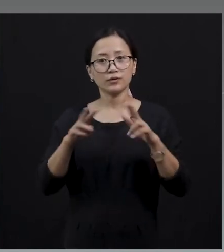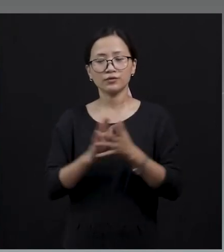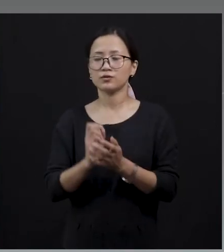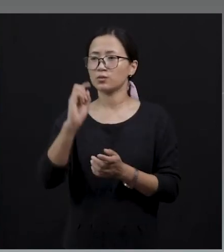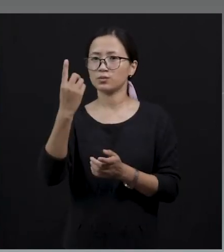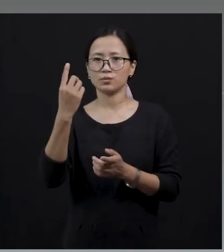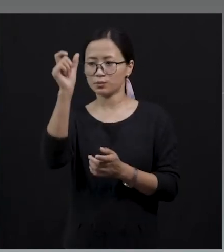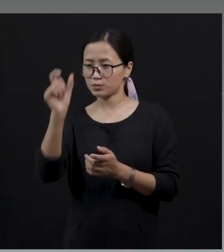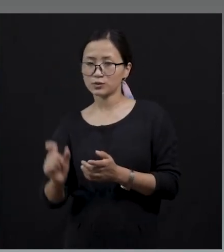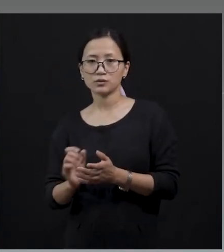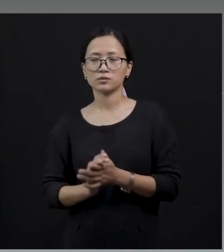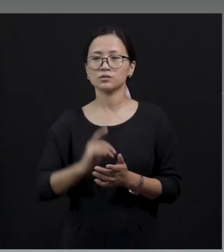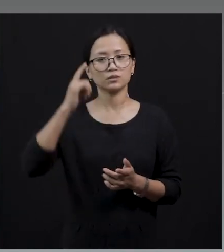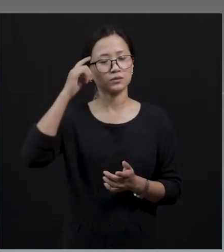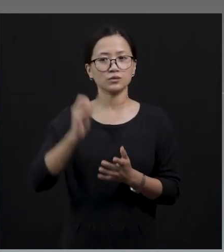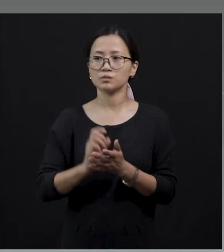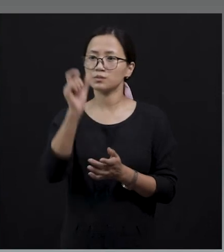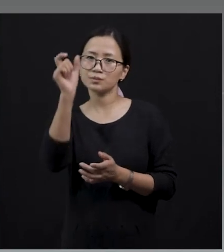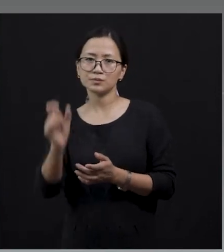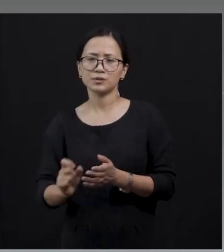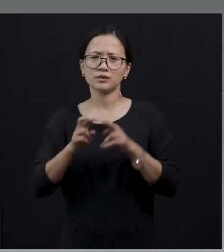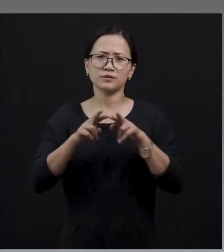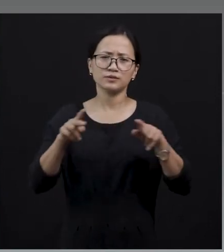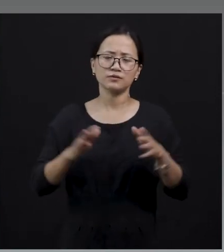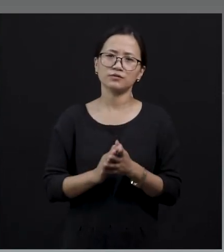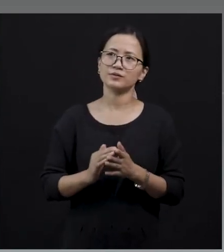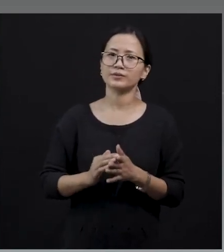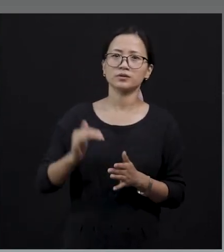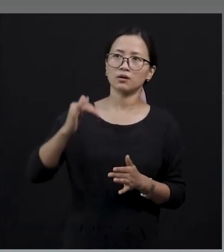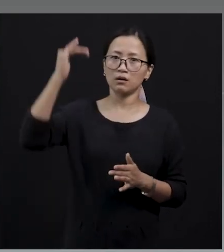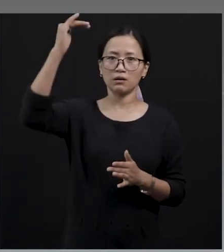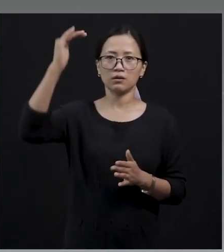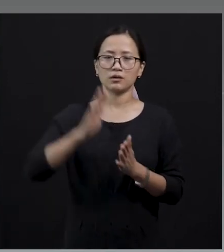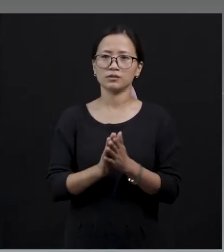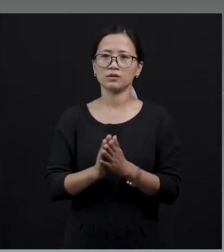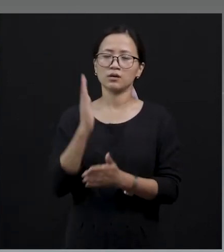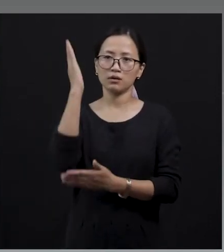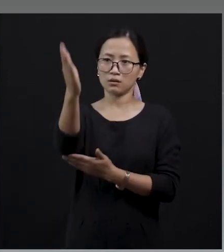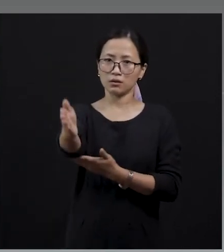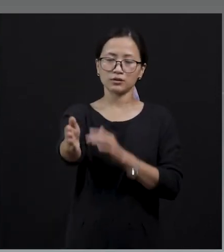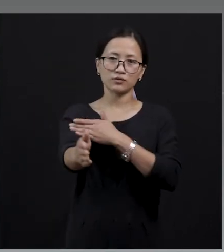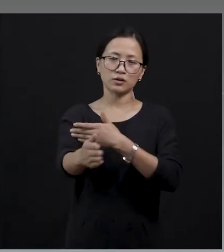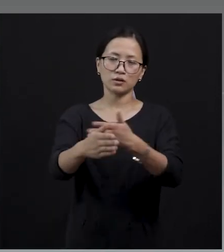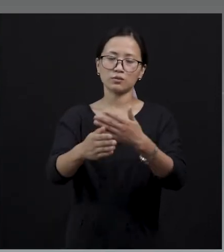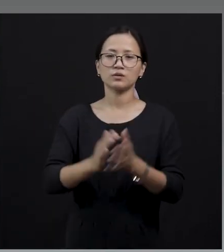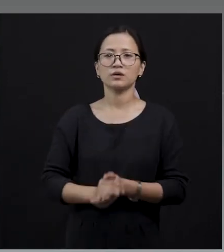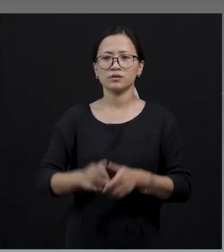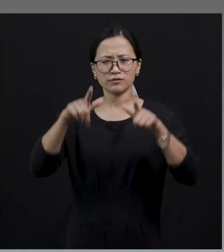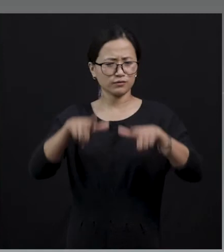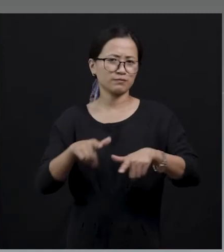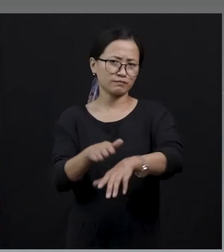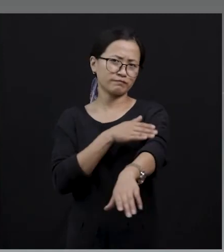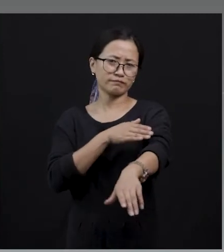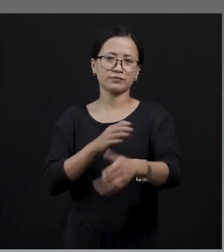person because each person is of a different height, have different length of arm length, different foot length,